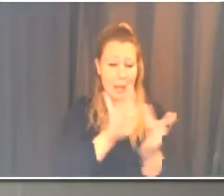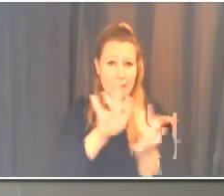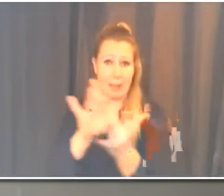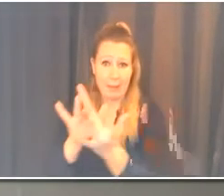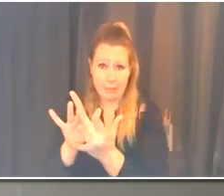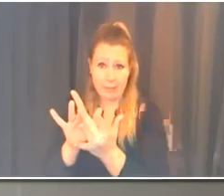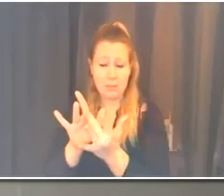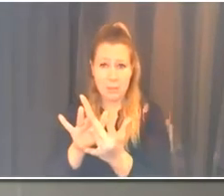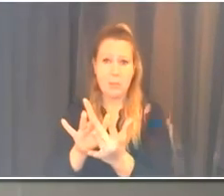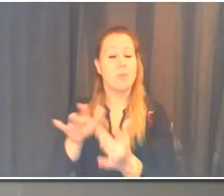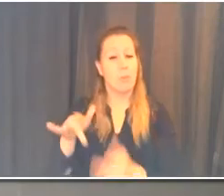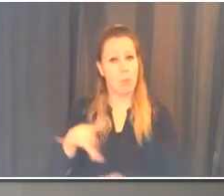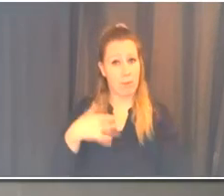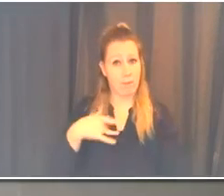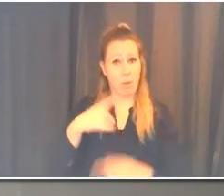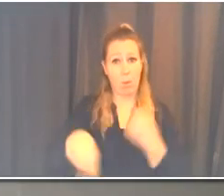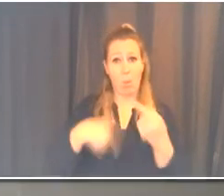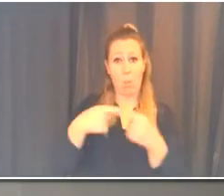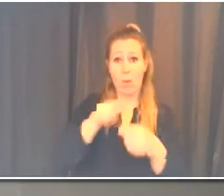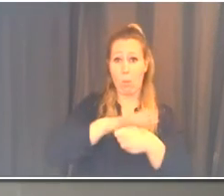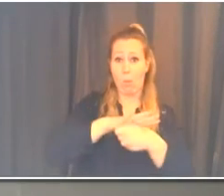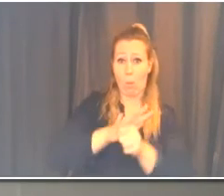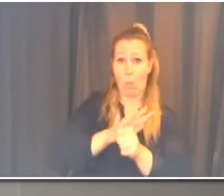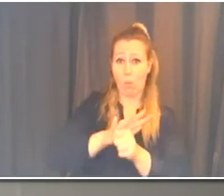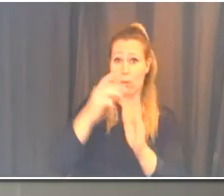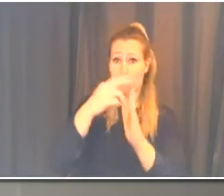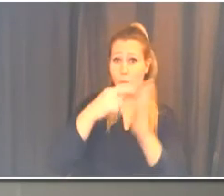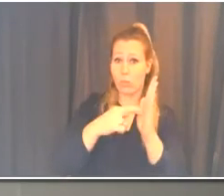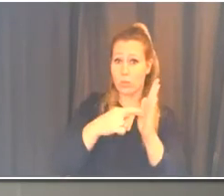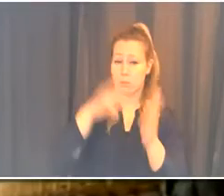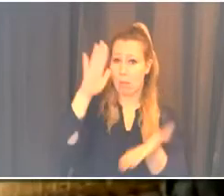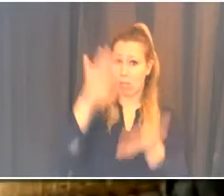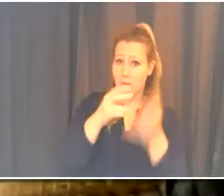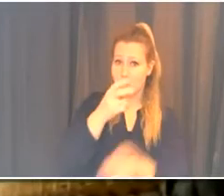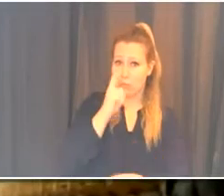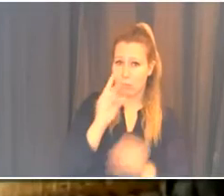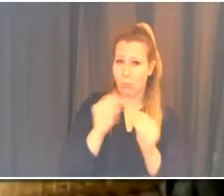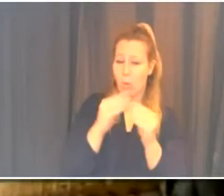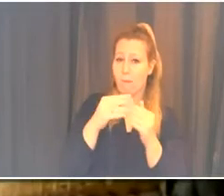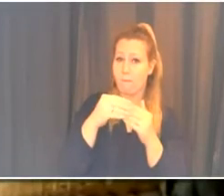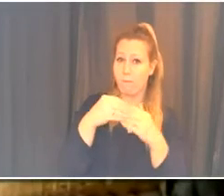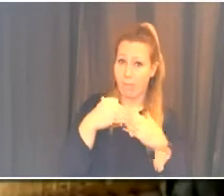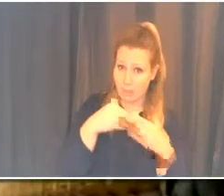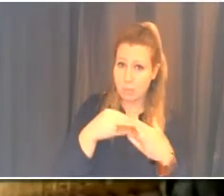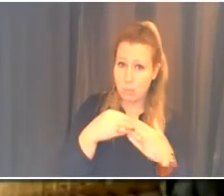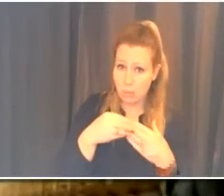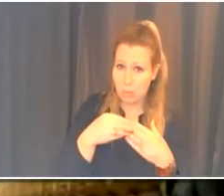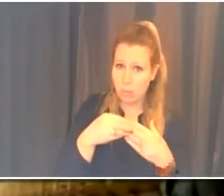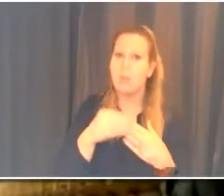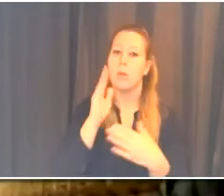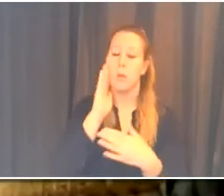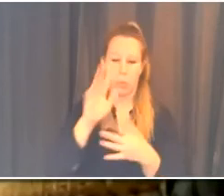more clients coming forward in the family and matrimonial parts right thank you thank